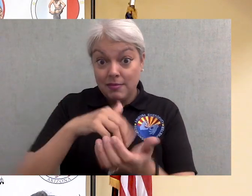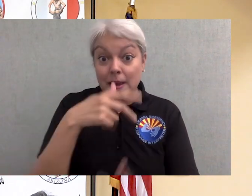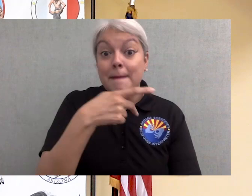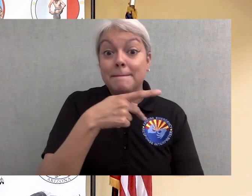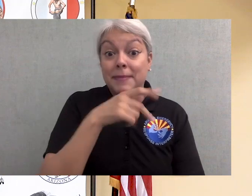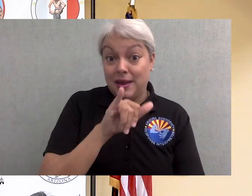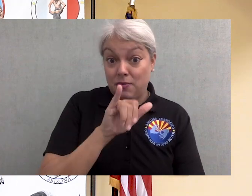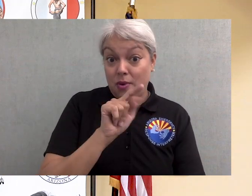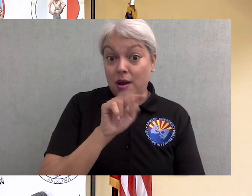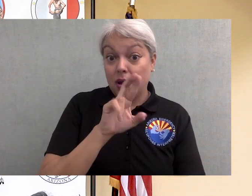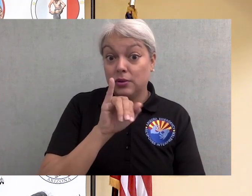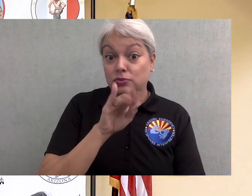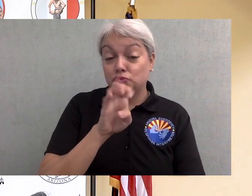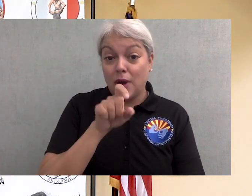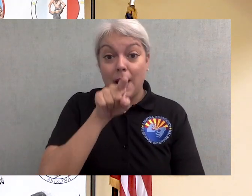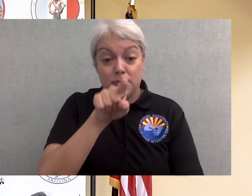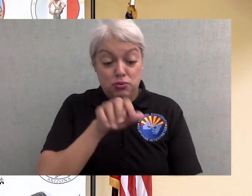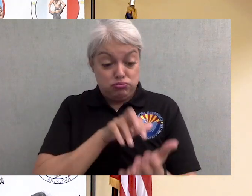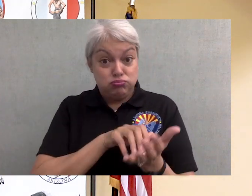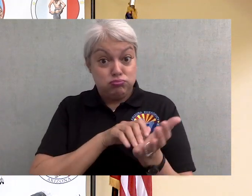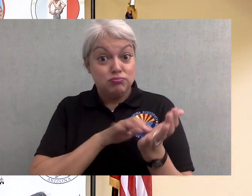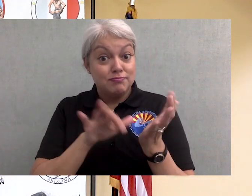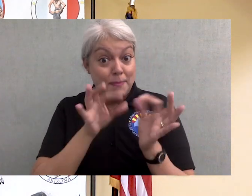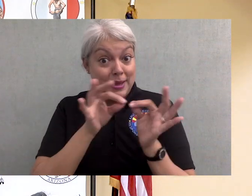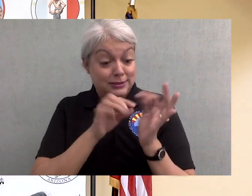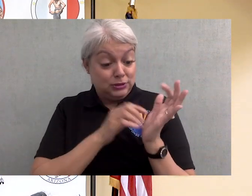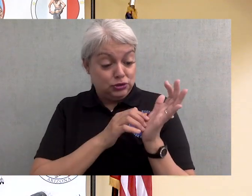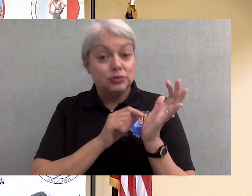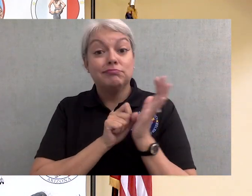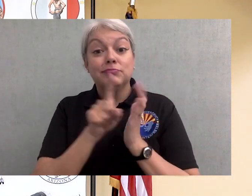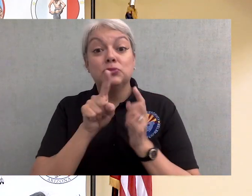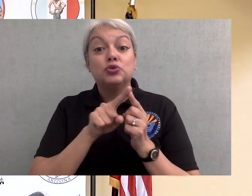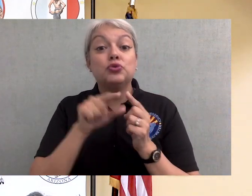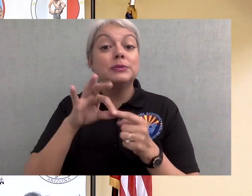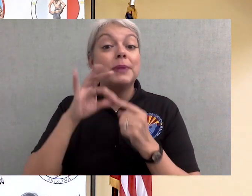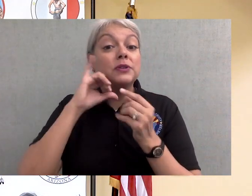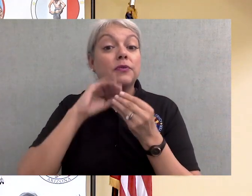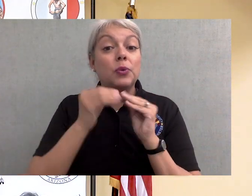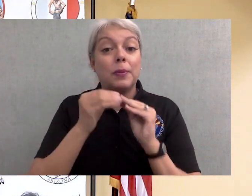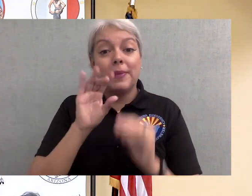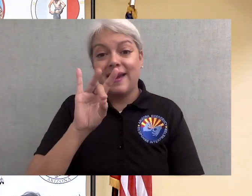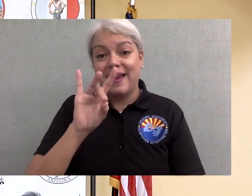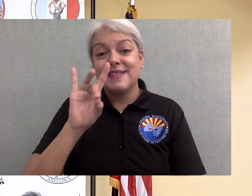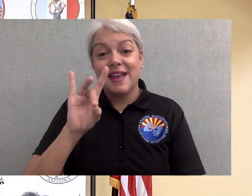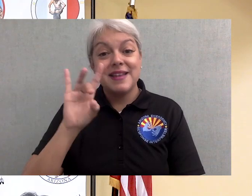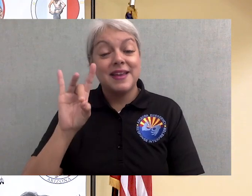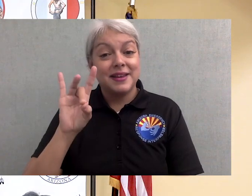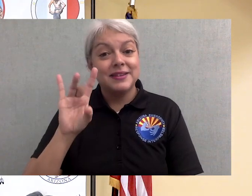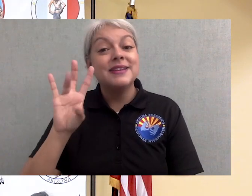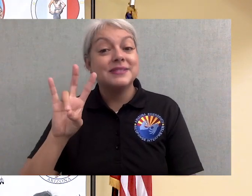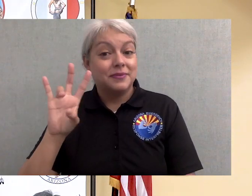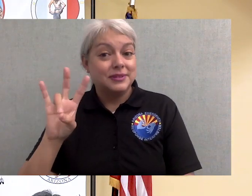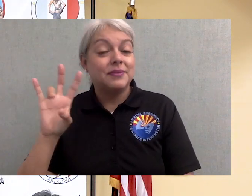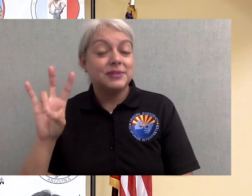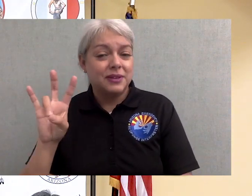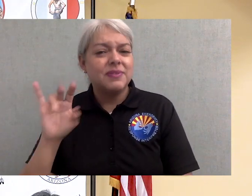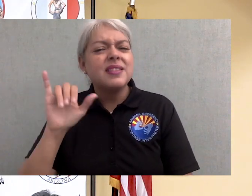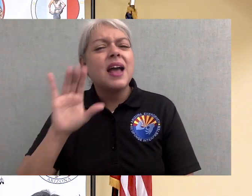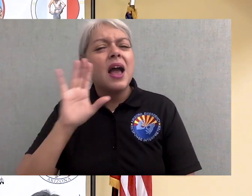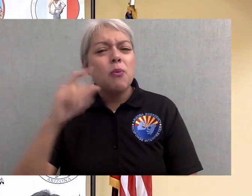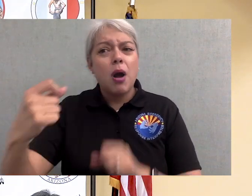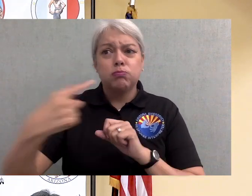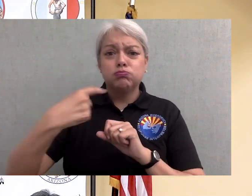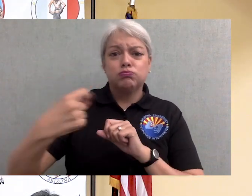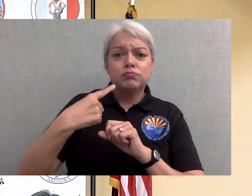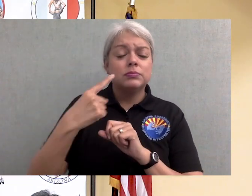888-777 and opt in, and you'll be able to receive mass notifications about all the things that we just talked about